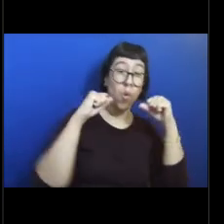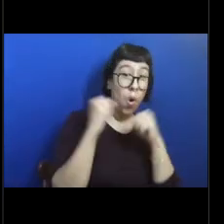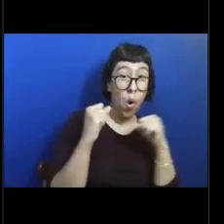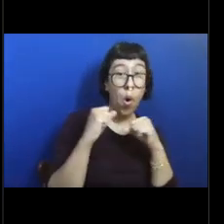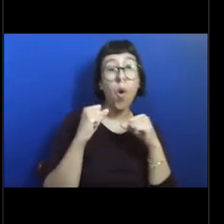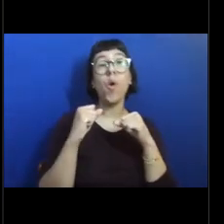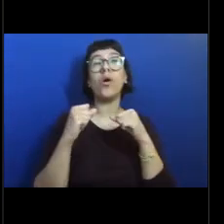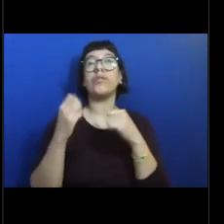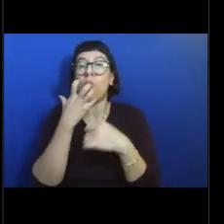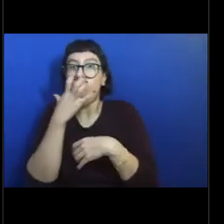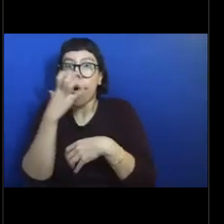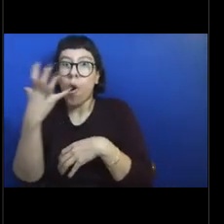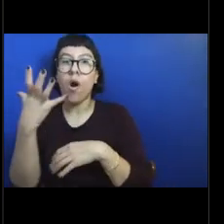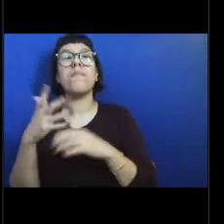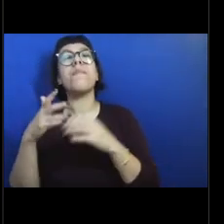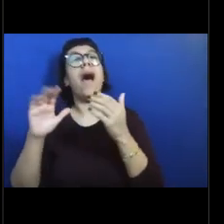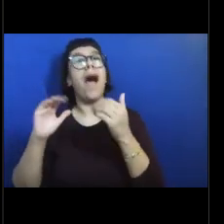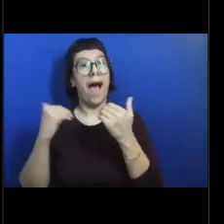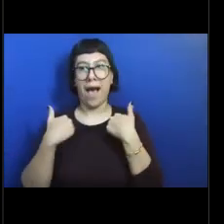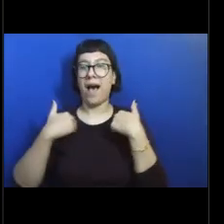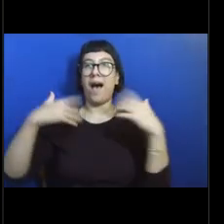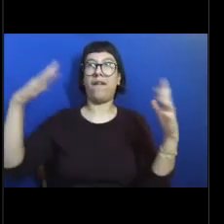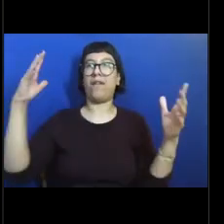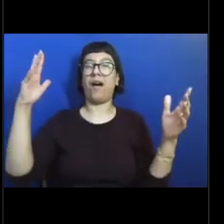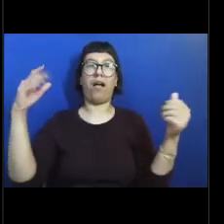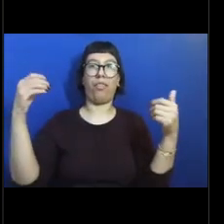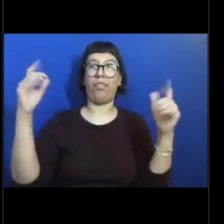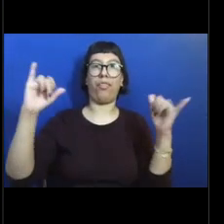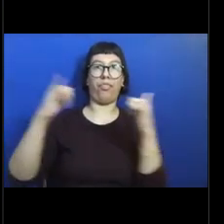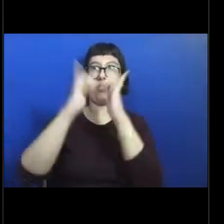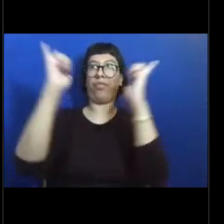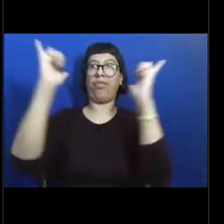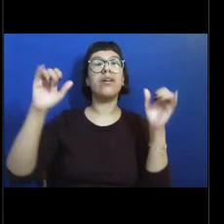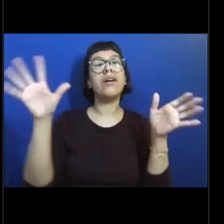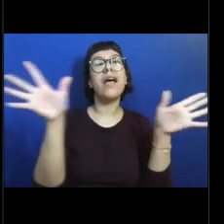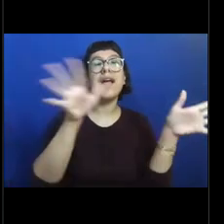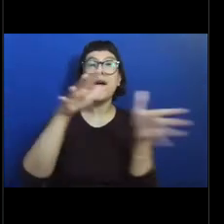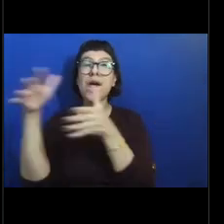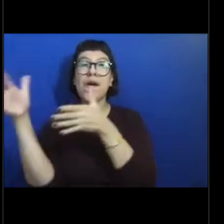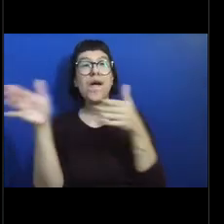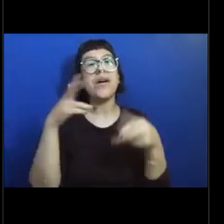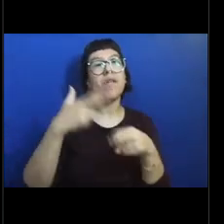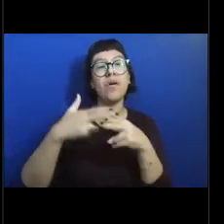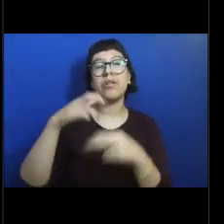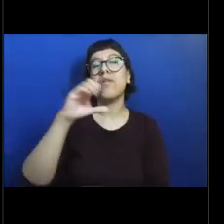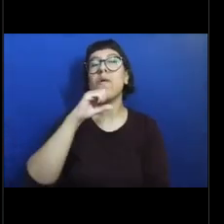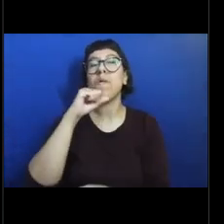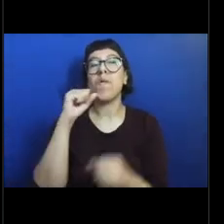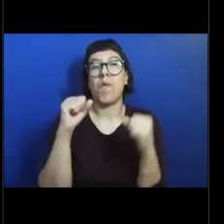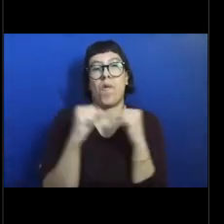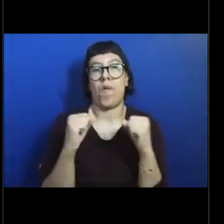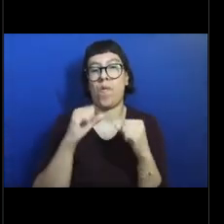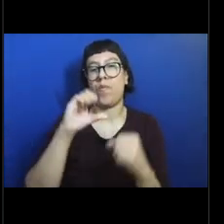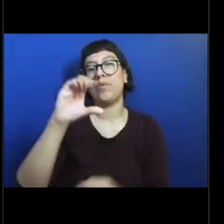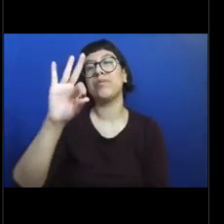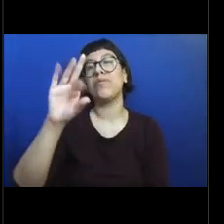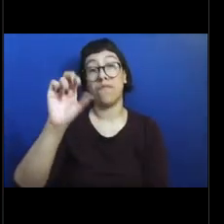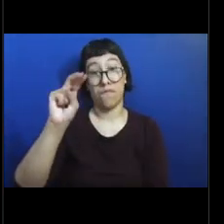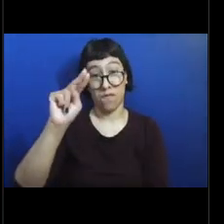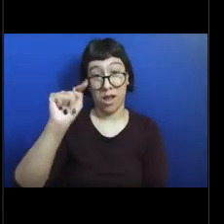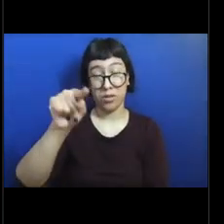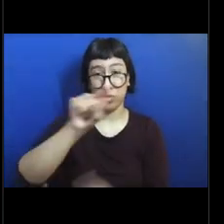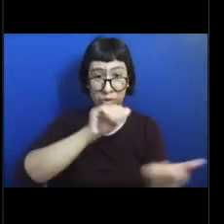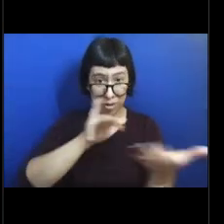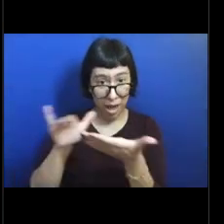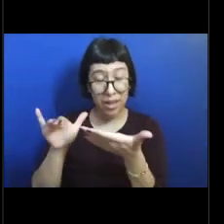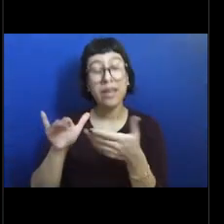get this collision of air masses. And so what happens is we get what's called fronts. And you guys have probably studied this, the cold front, where the